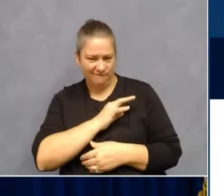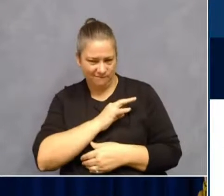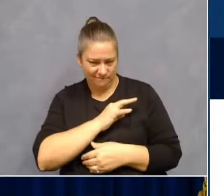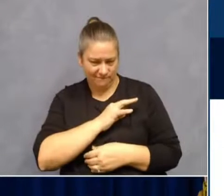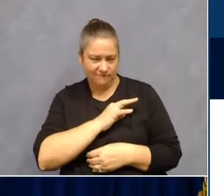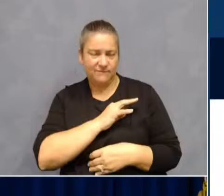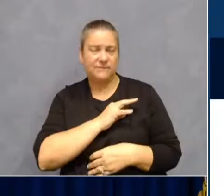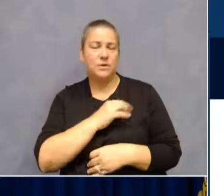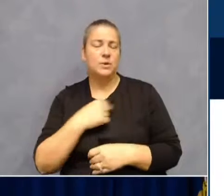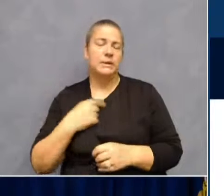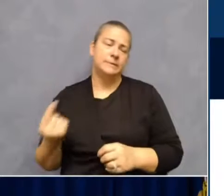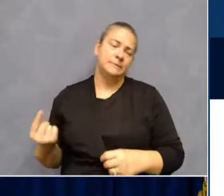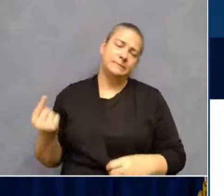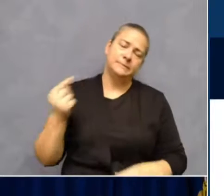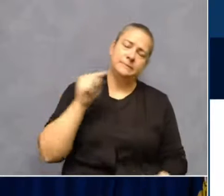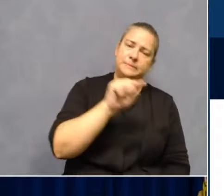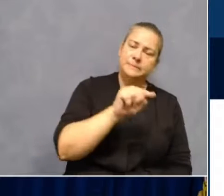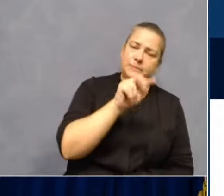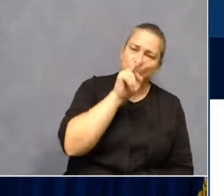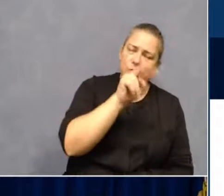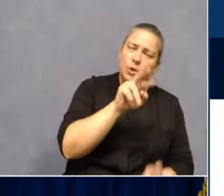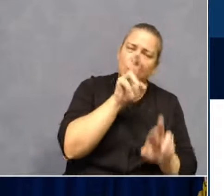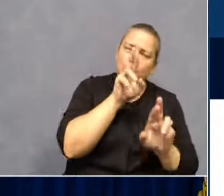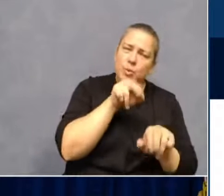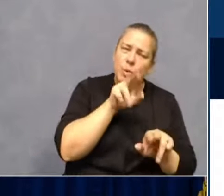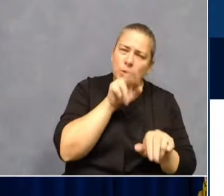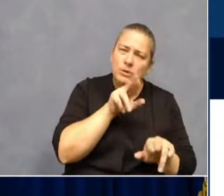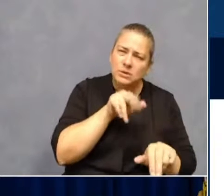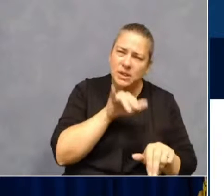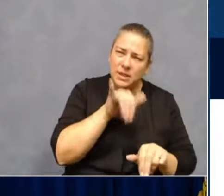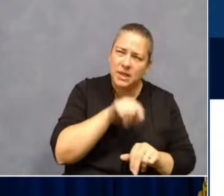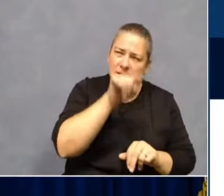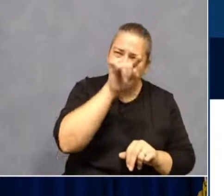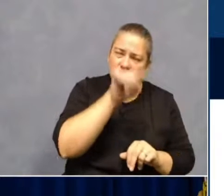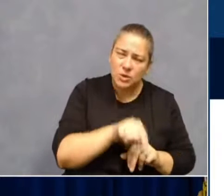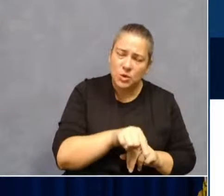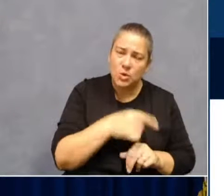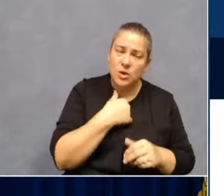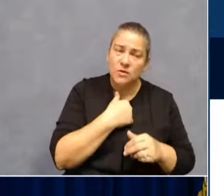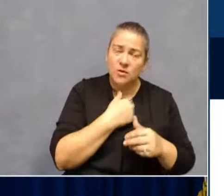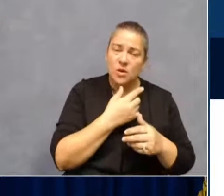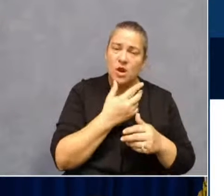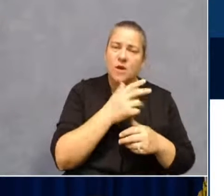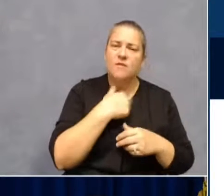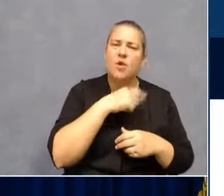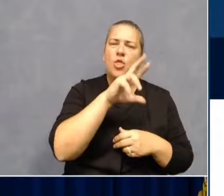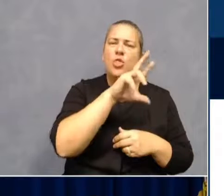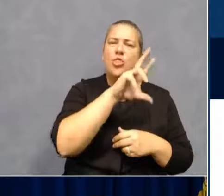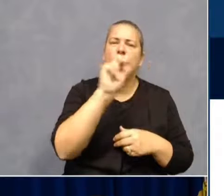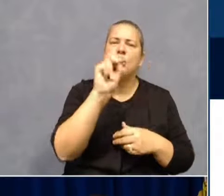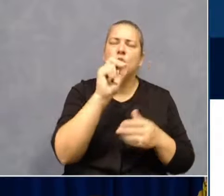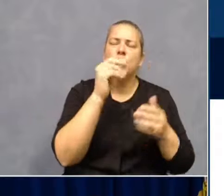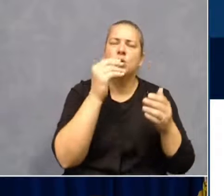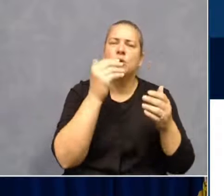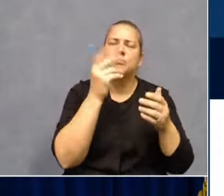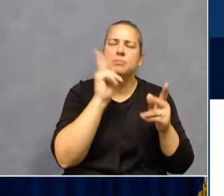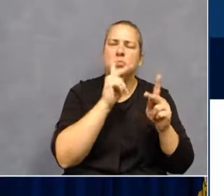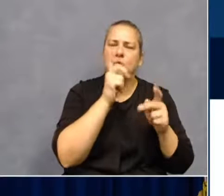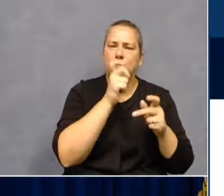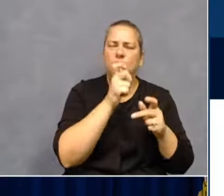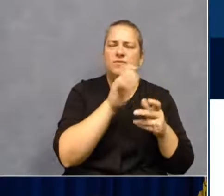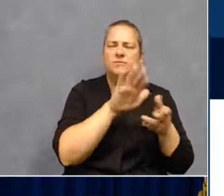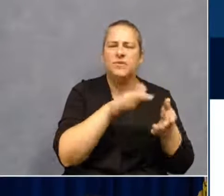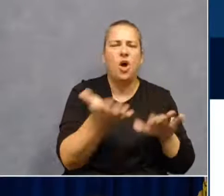at reports that of those that we've lost, 30 new additional individuals that